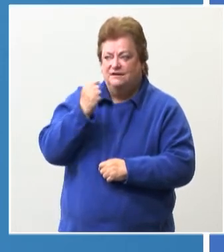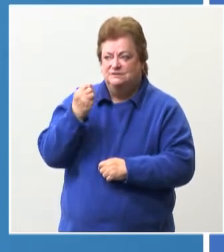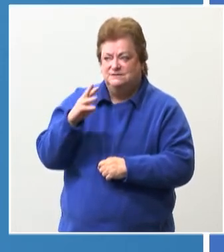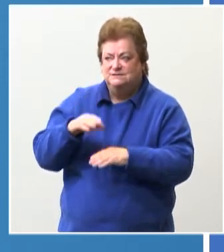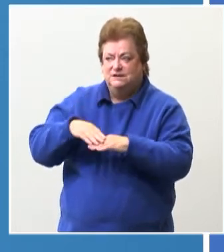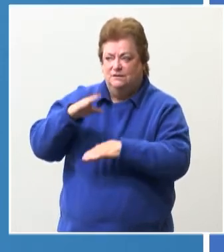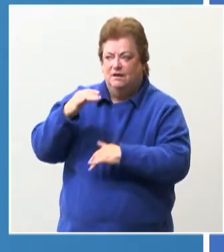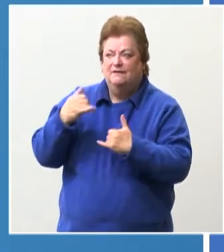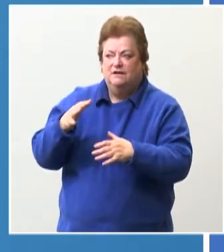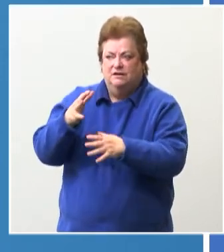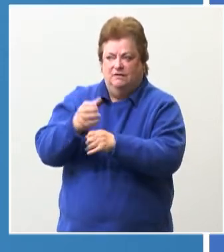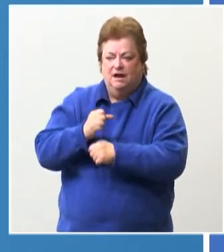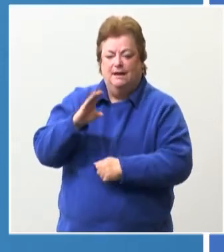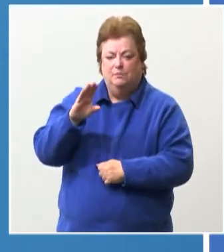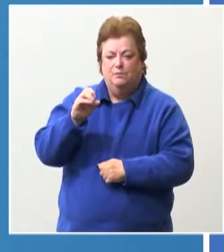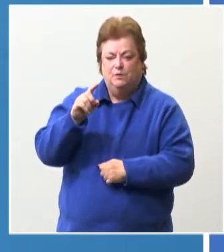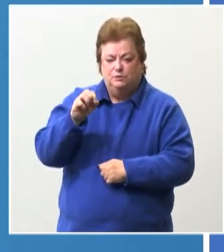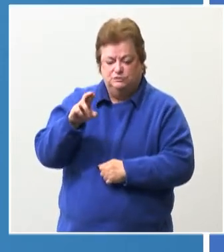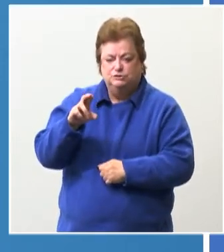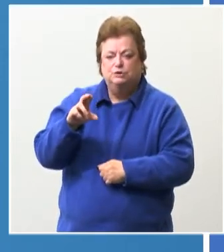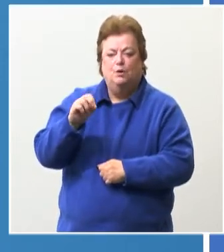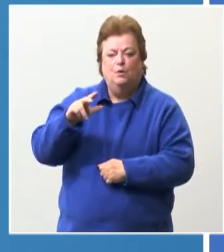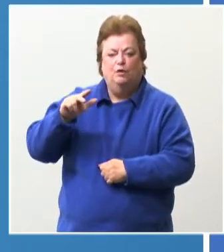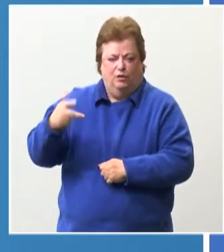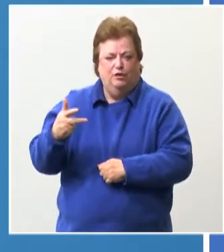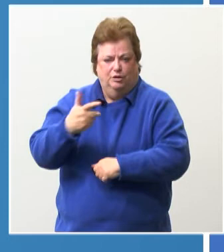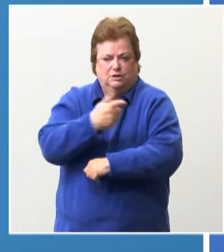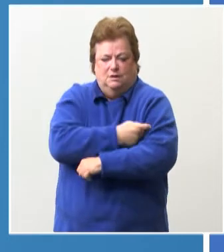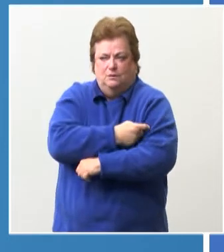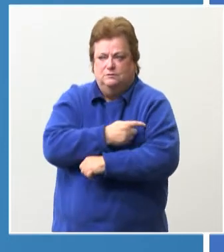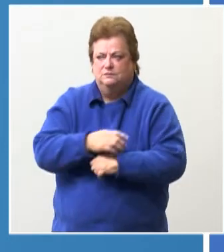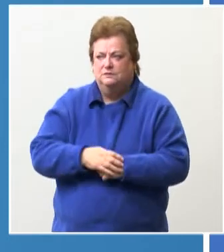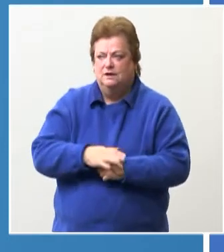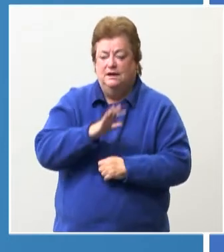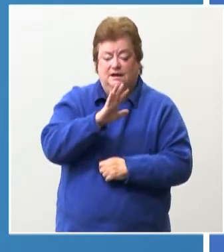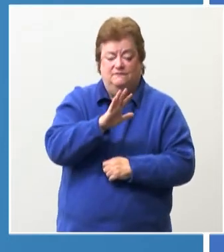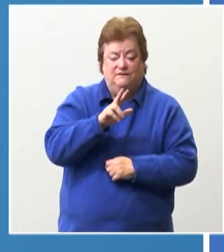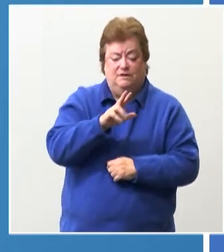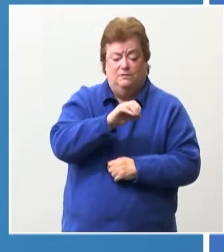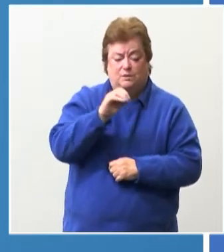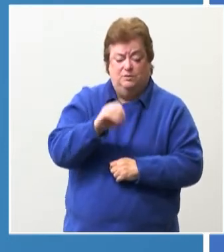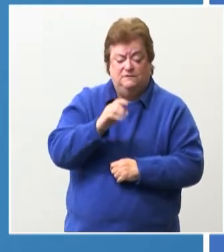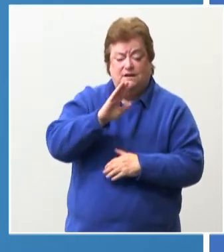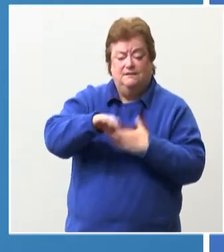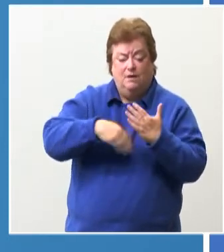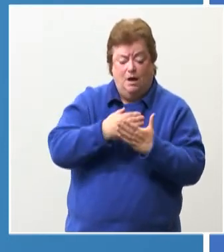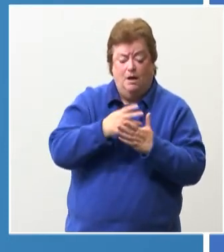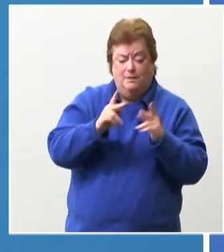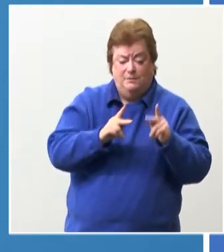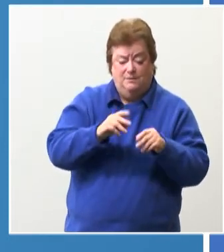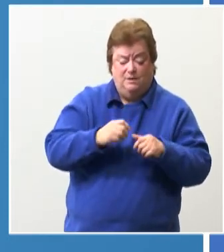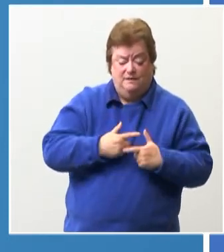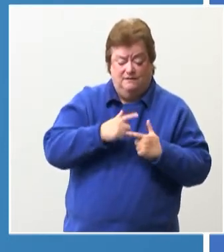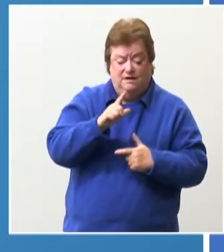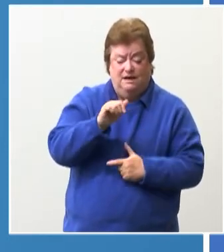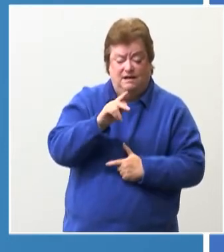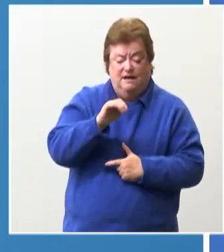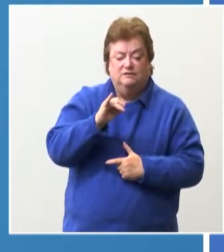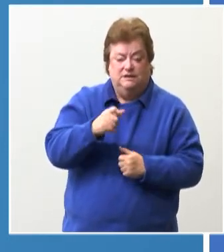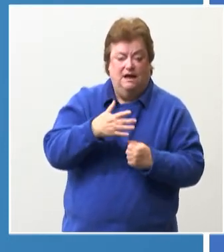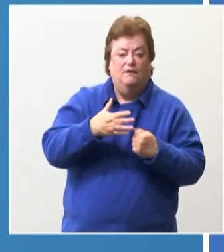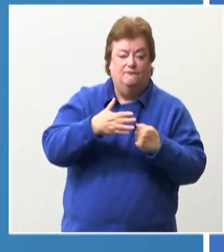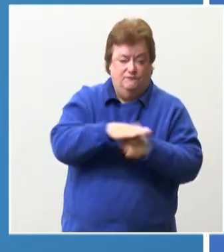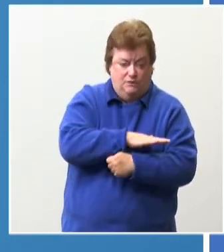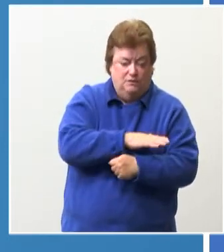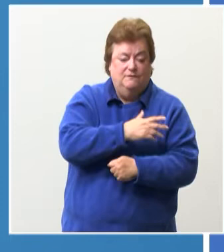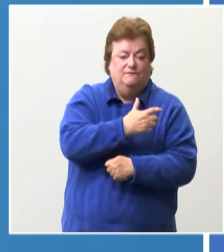now received a booster dose or a third dose. 63% of all Lancaster County residents are now fully